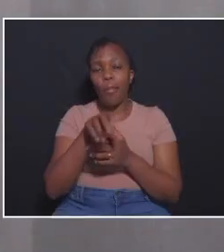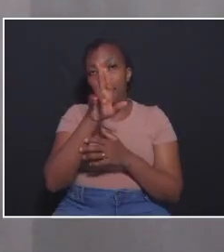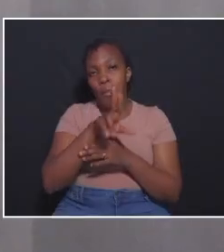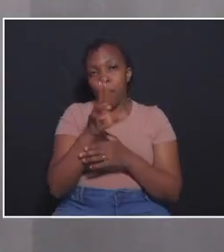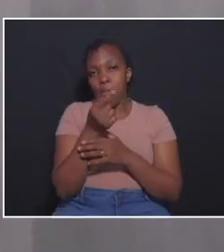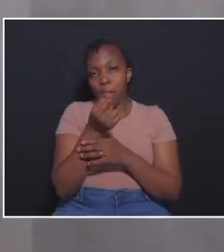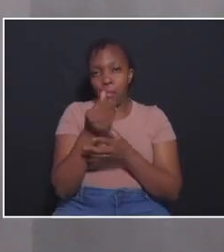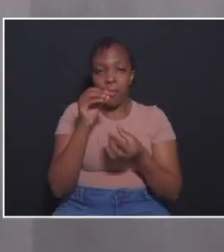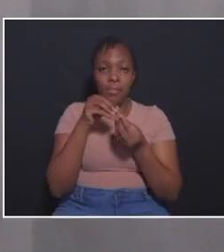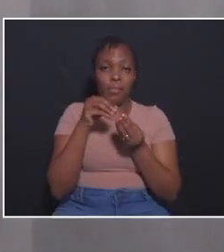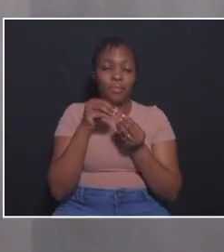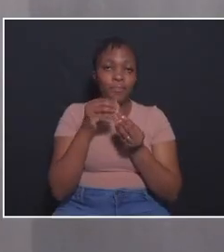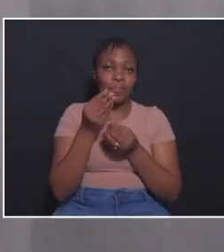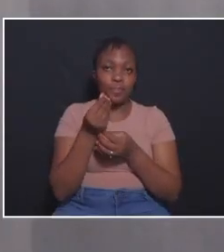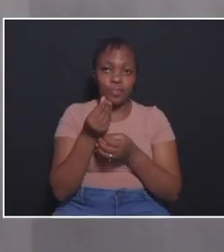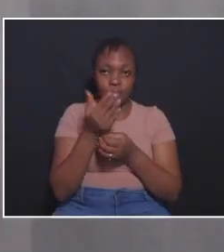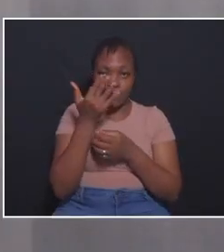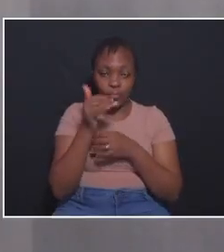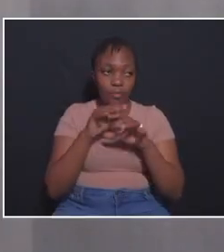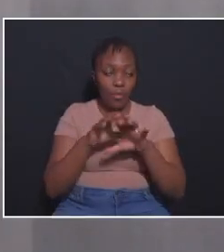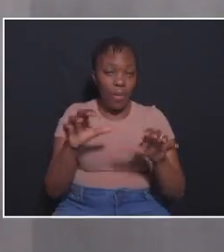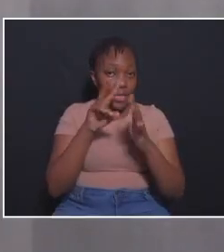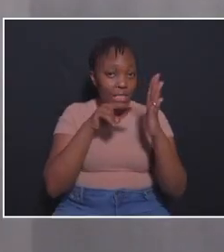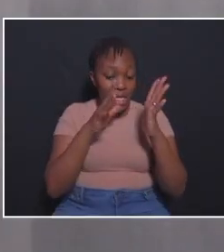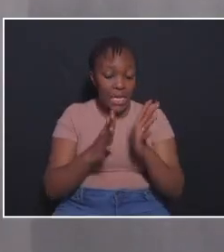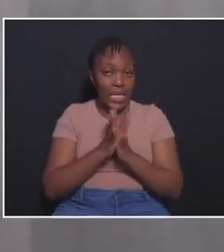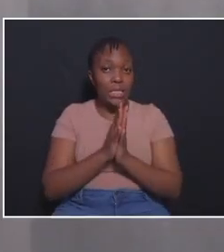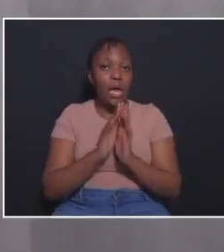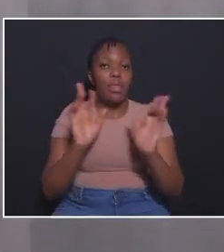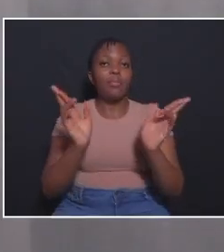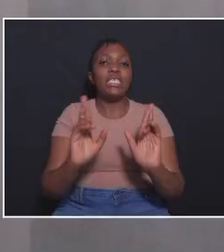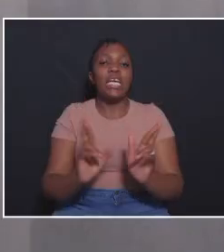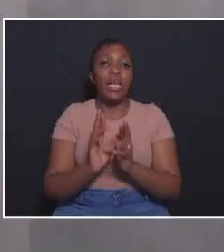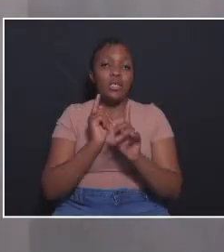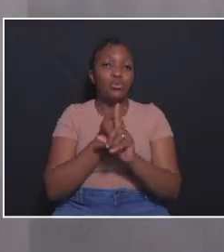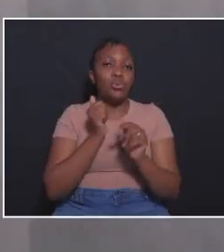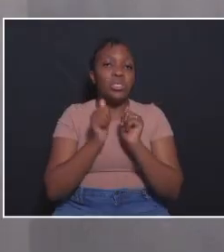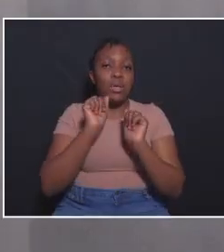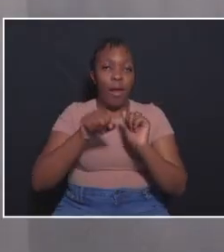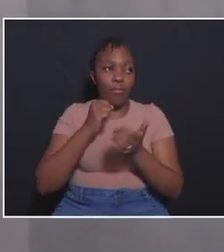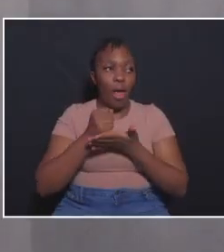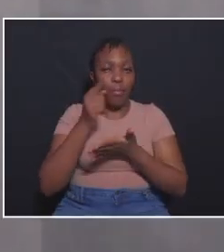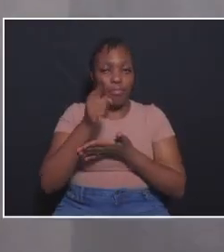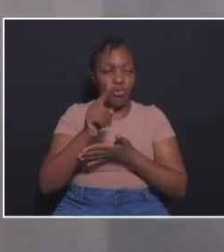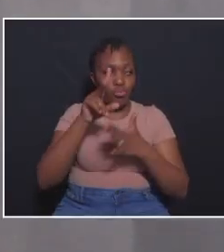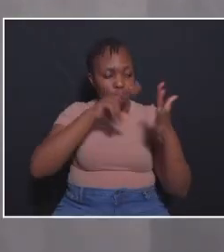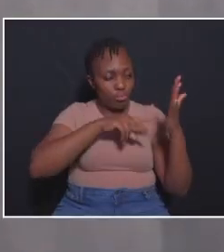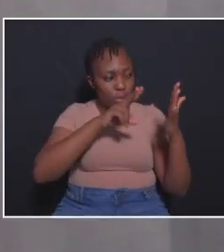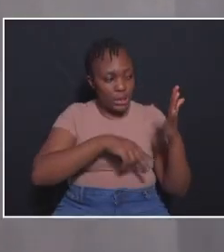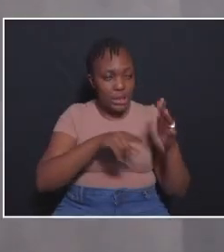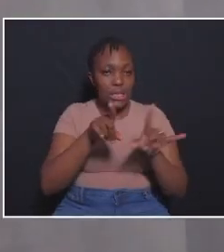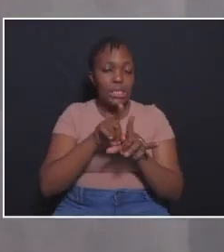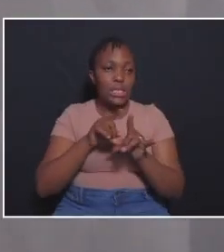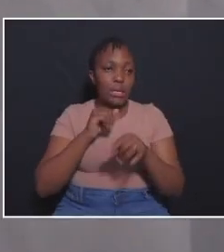market leaders. They're putting tools that can enable you work better and work faster. I hope I've answered that question.